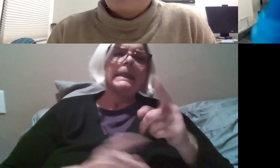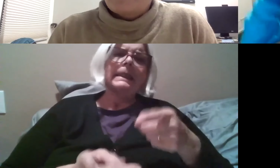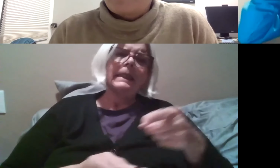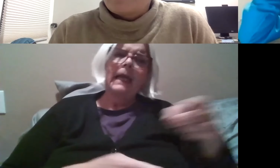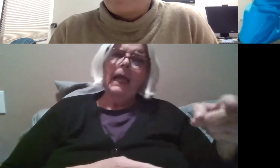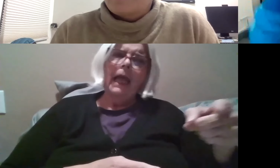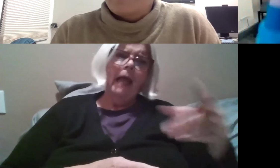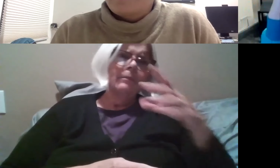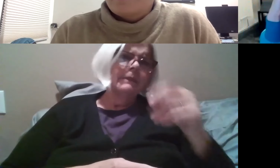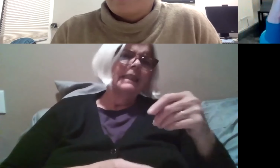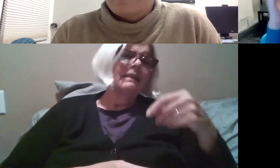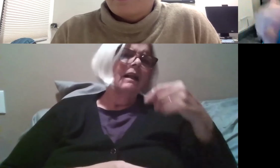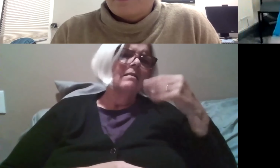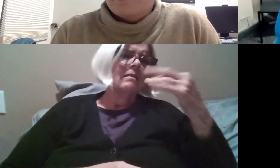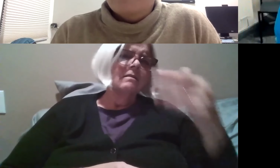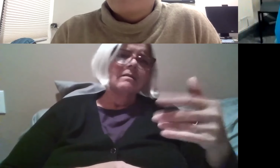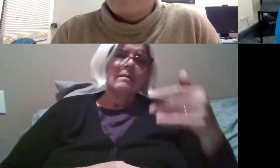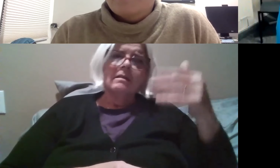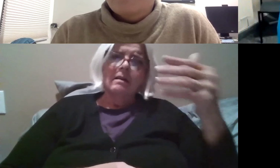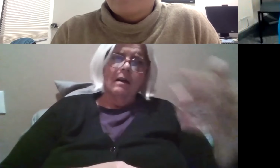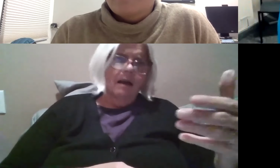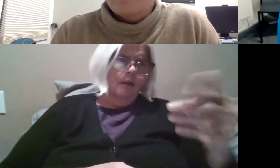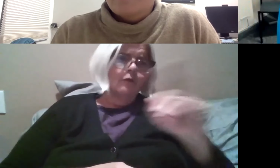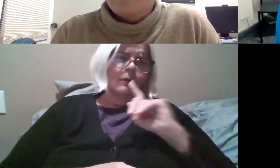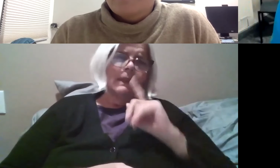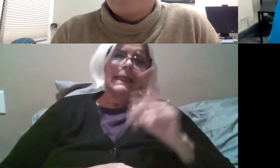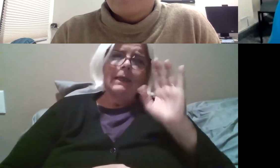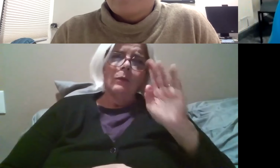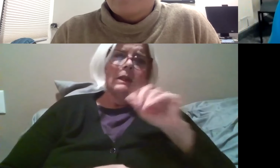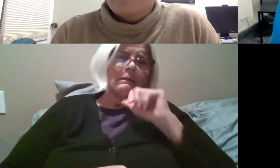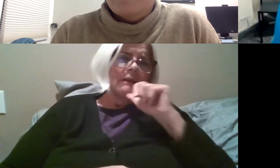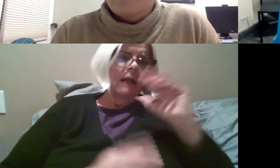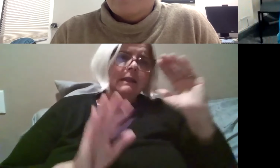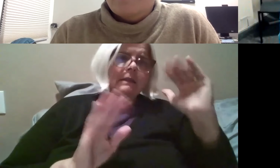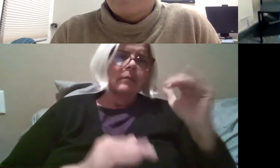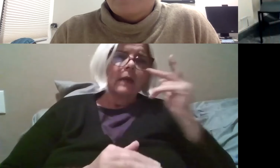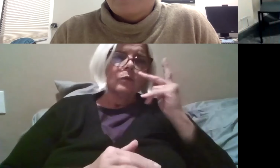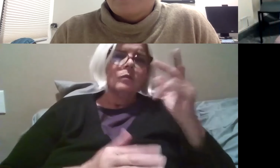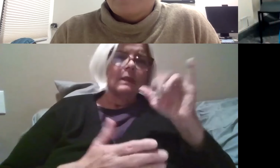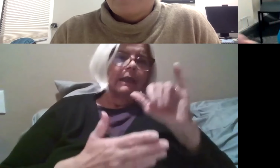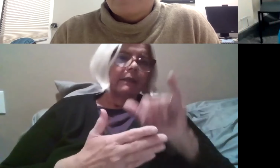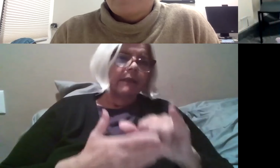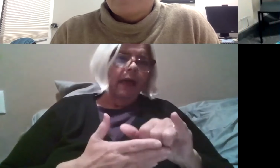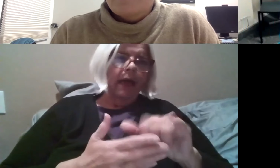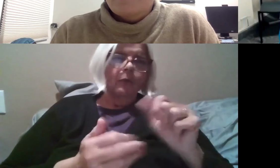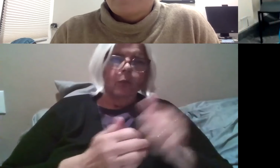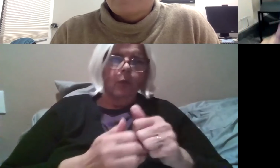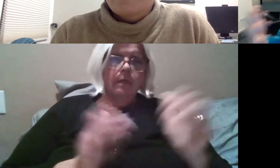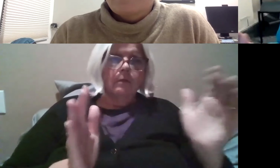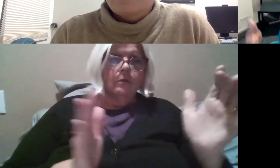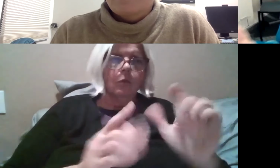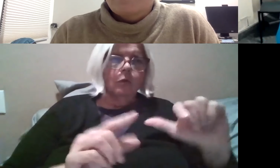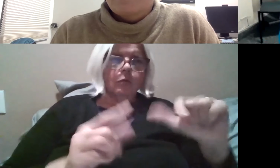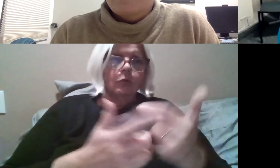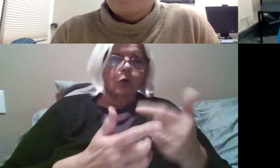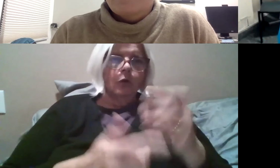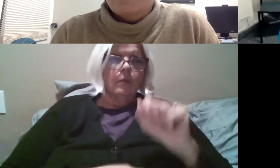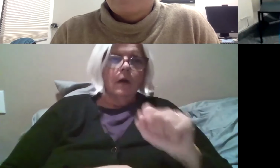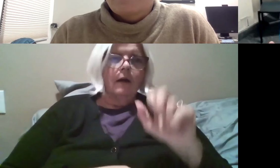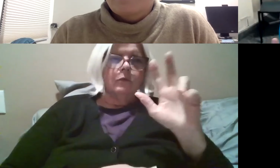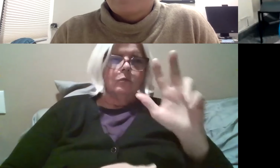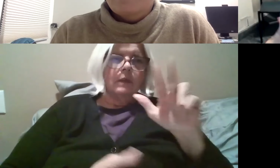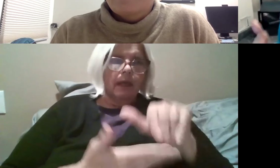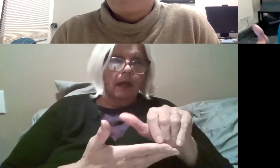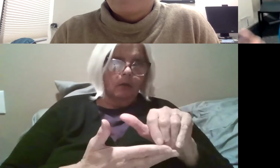to 17-year-old males, it's only 1 in 10,000. So you have to actually vaccinate hundreds of